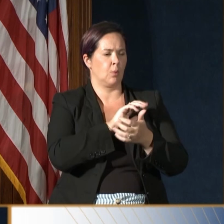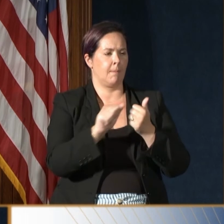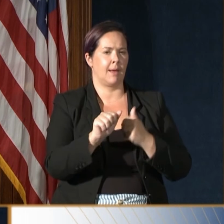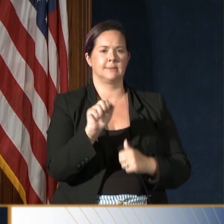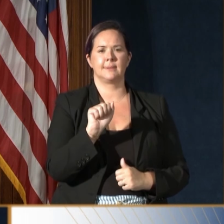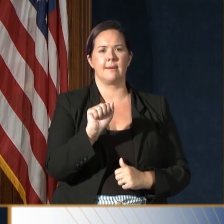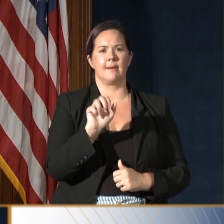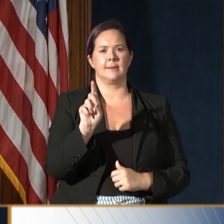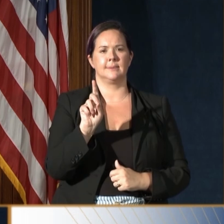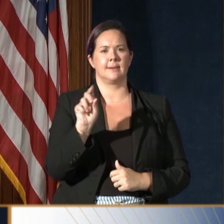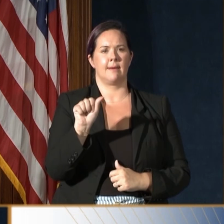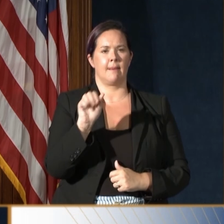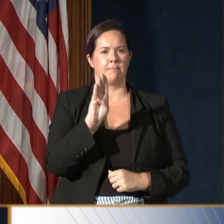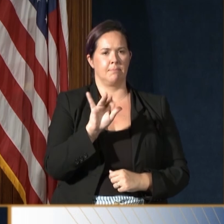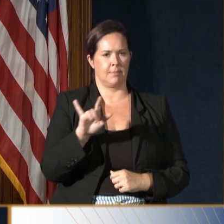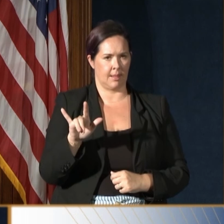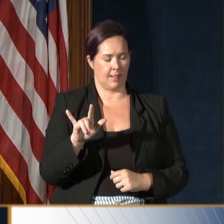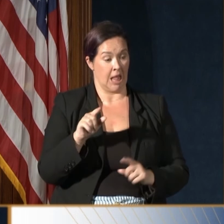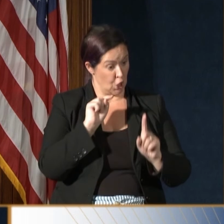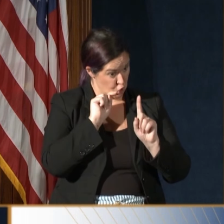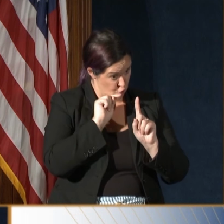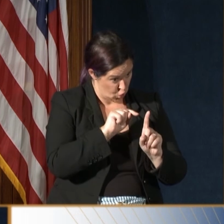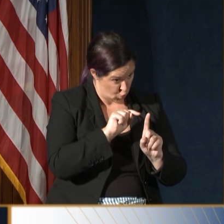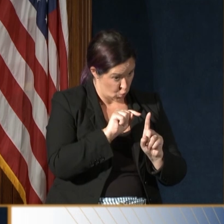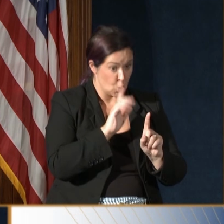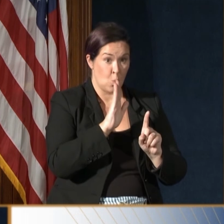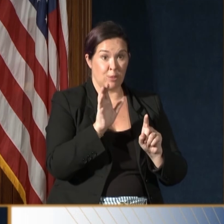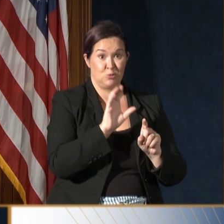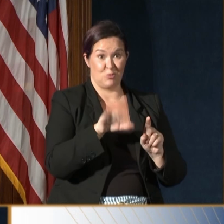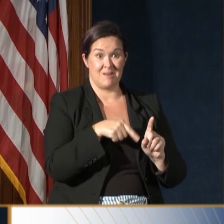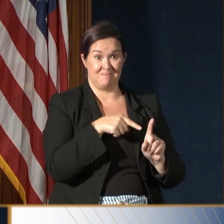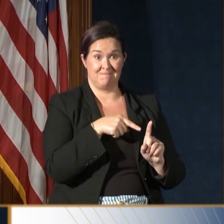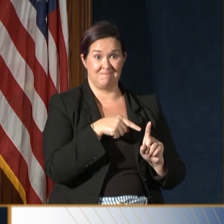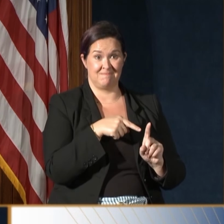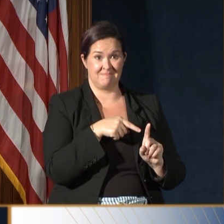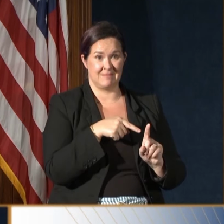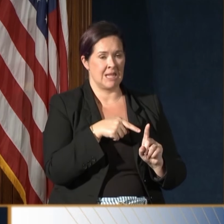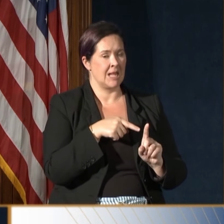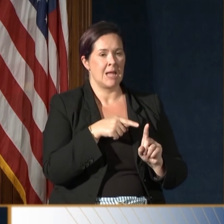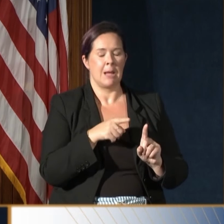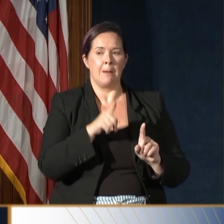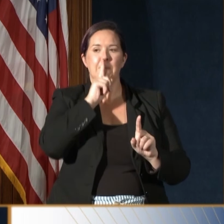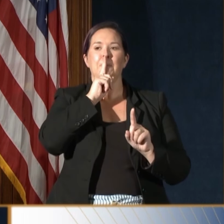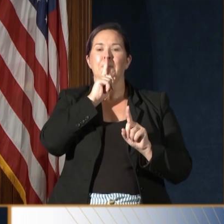with Disabilities Bill. And you're going to get it done. He didn't say I had an